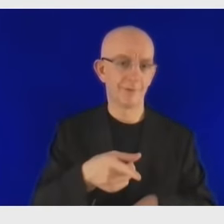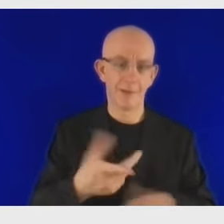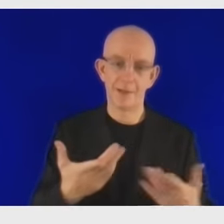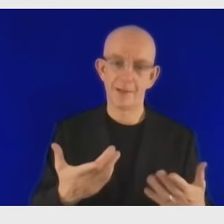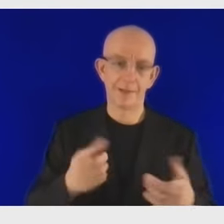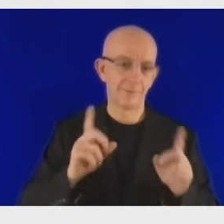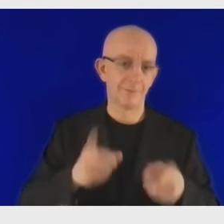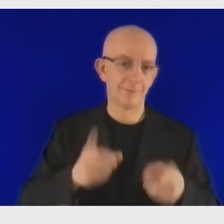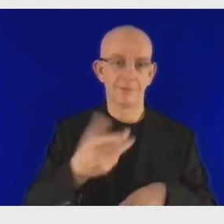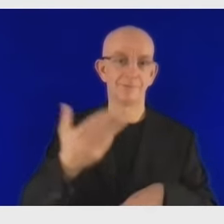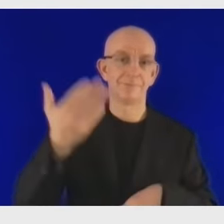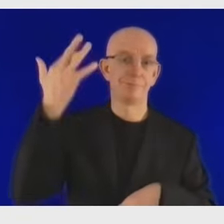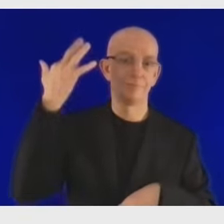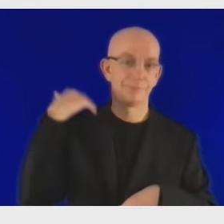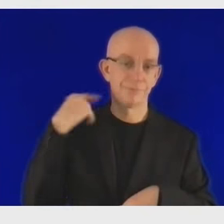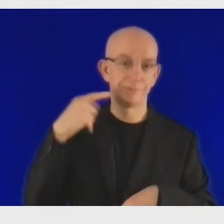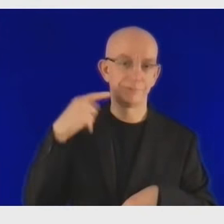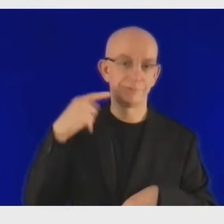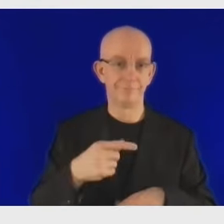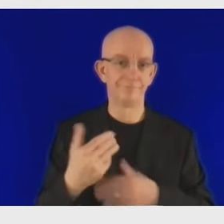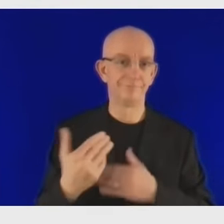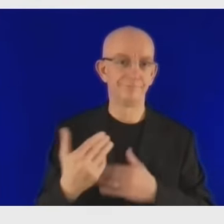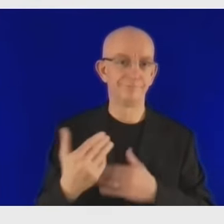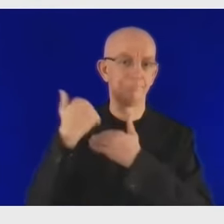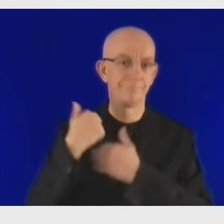climate change. And I've just come out of